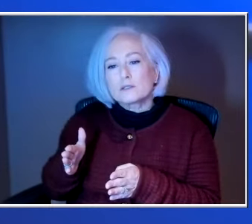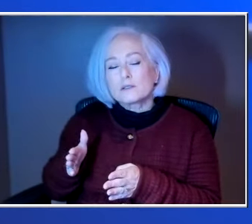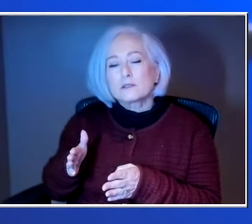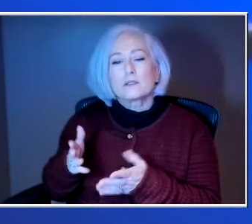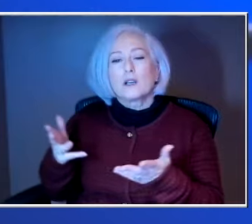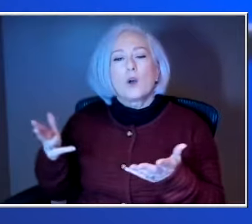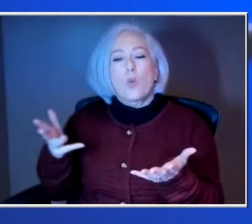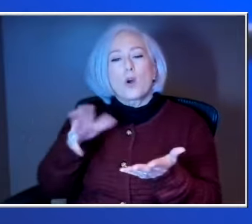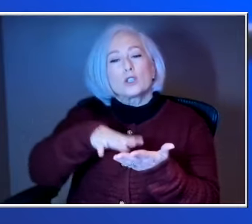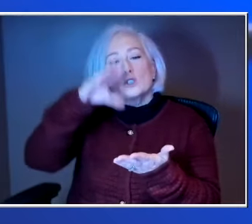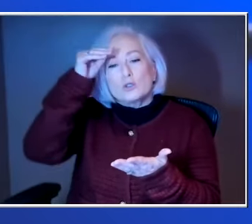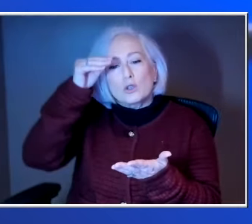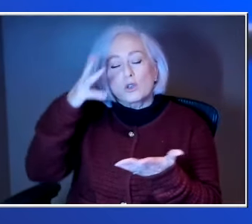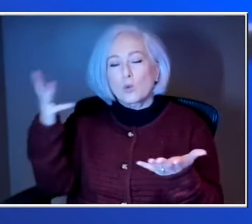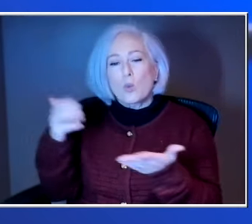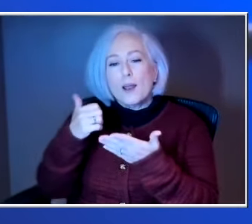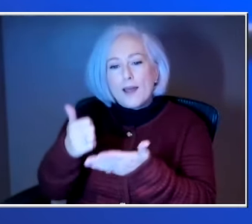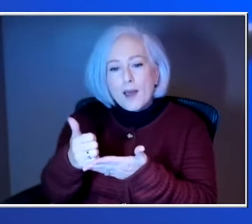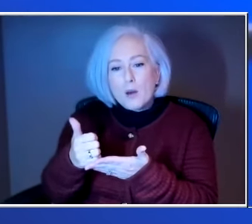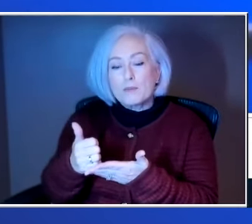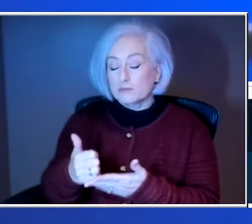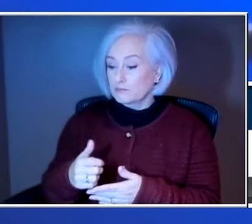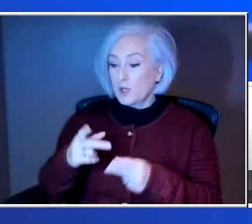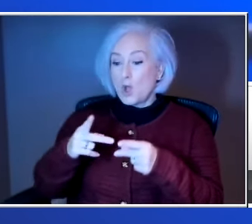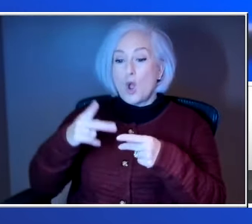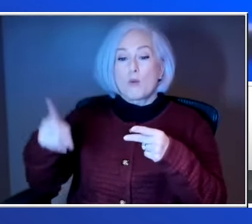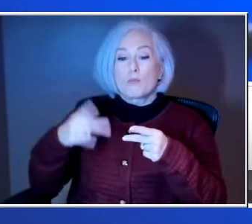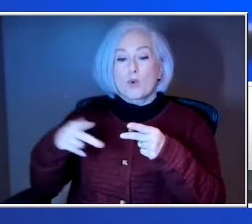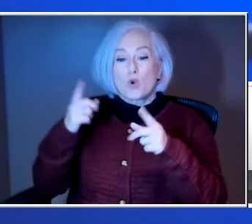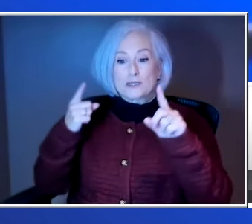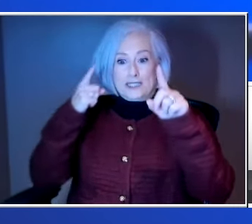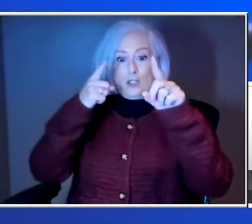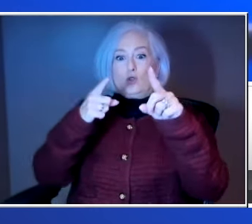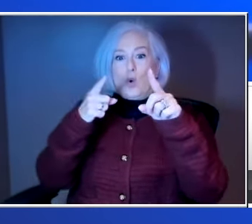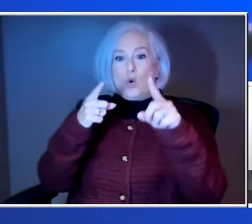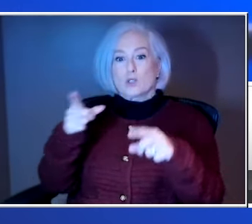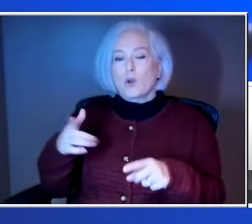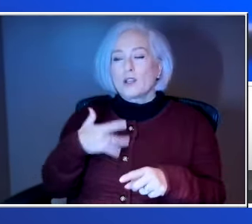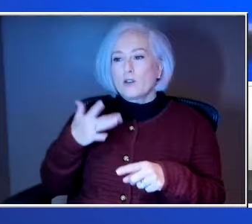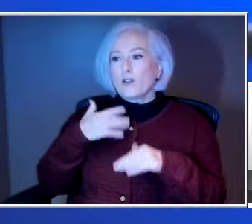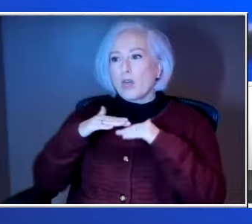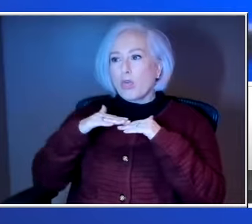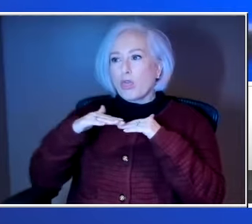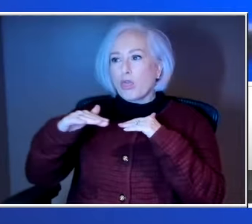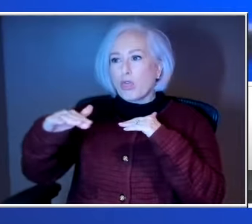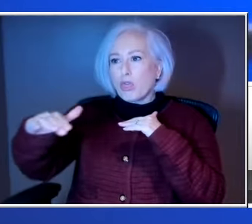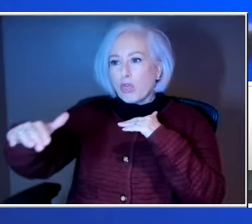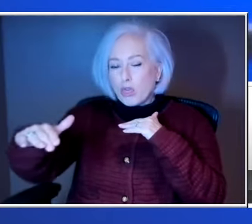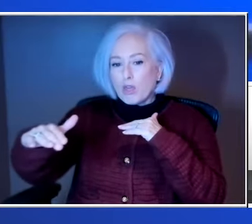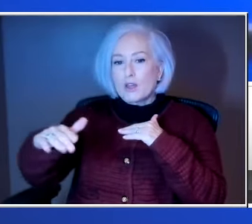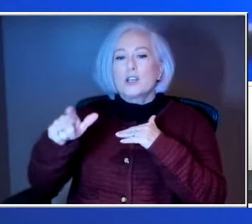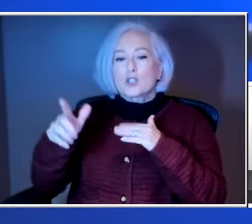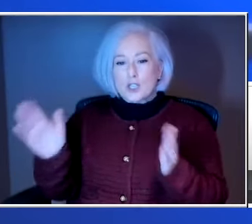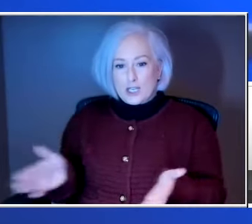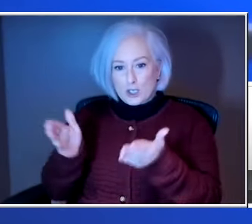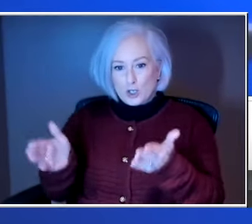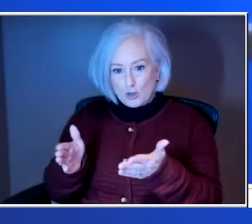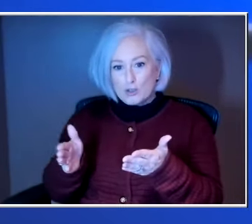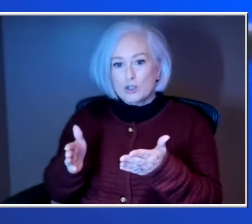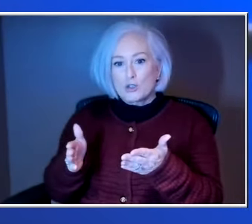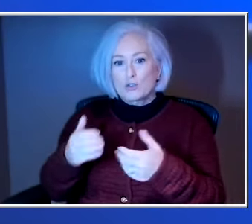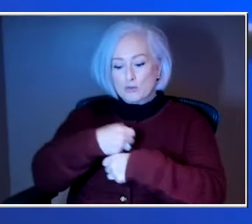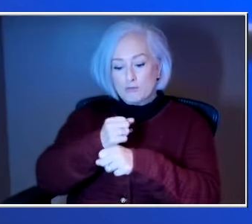goals, making sure I keep my protein goals up, because when you hit a stall and you're thinking, oh my gosh, what am I going to do? She just encourages you to do your protein, make sure you're getting your protein